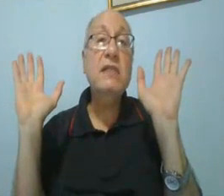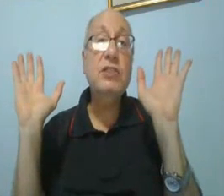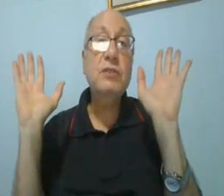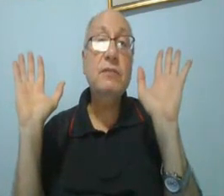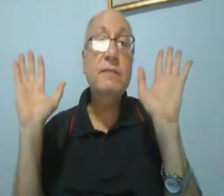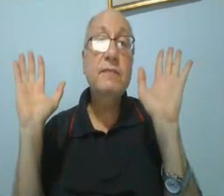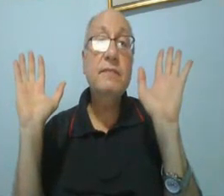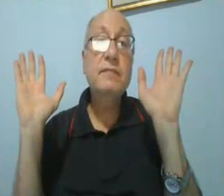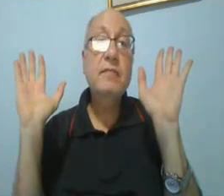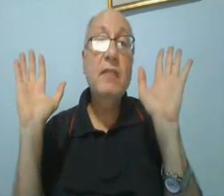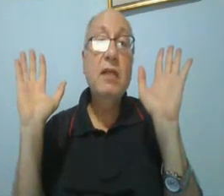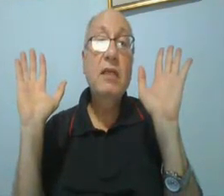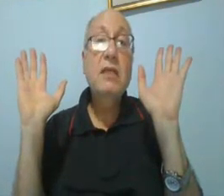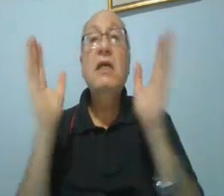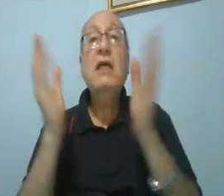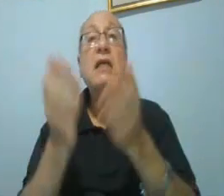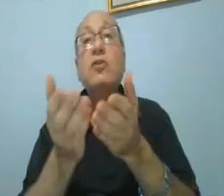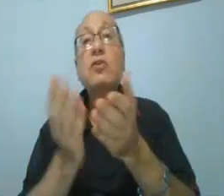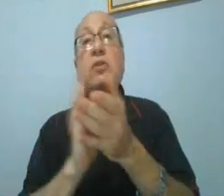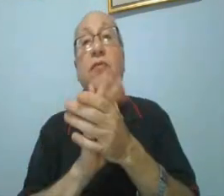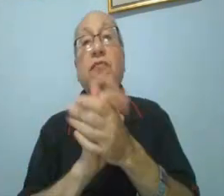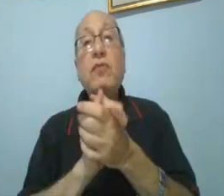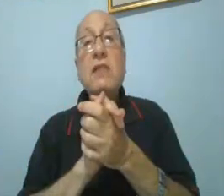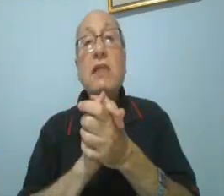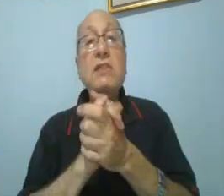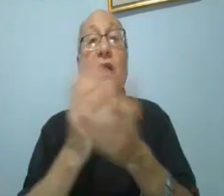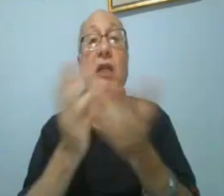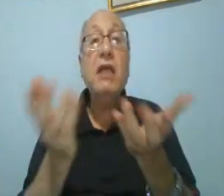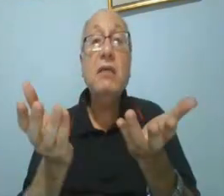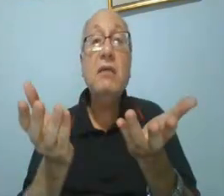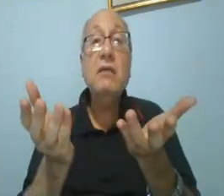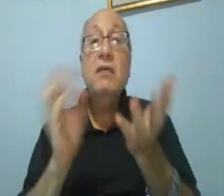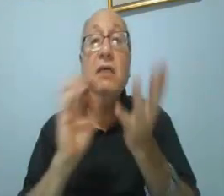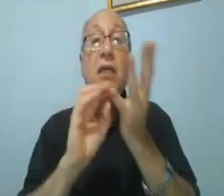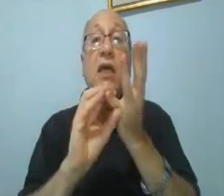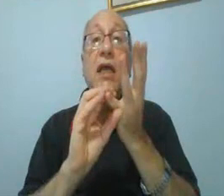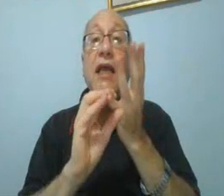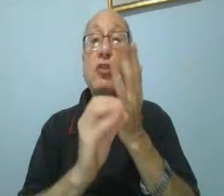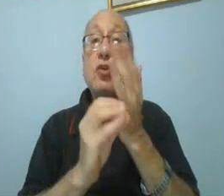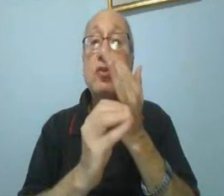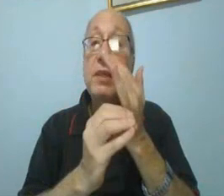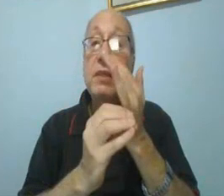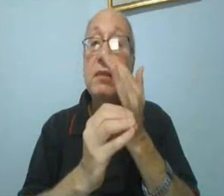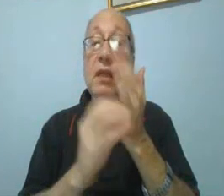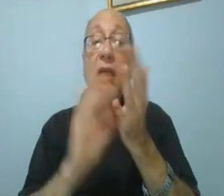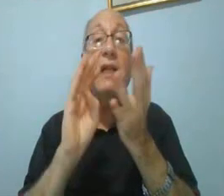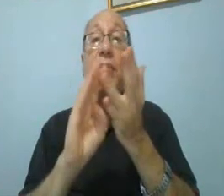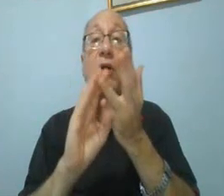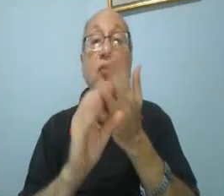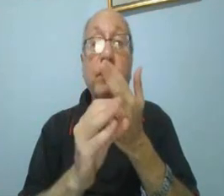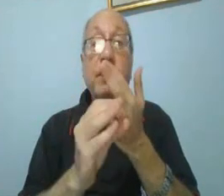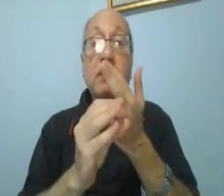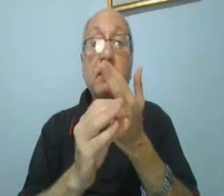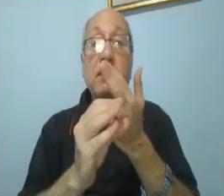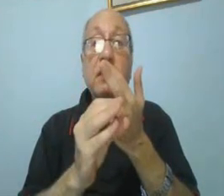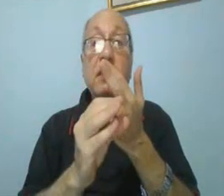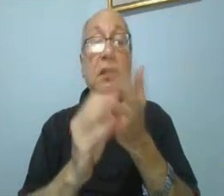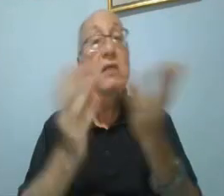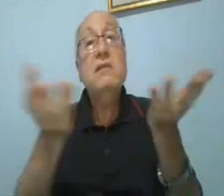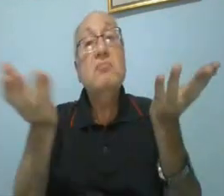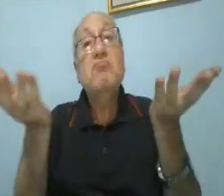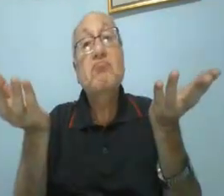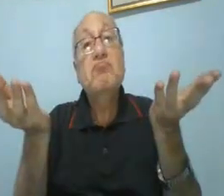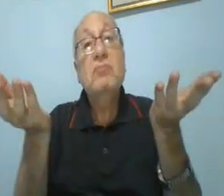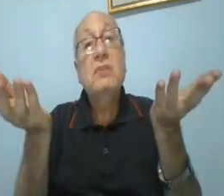for sterilization. Heat not suitable for sterilization like endoscopy, laparoscopy.